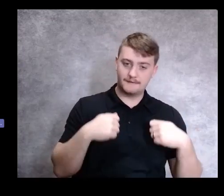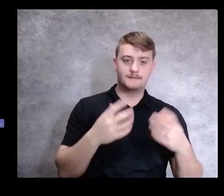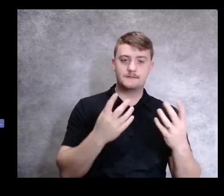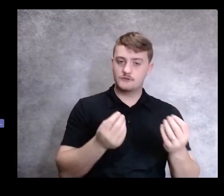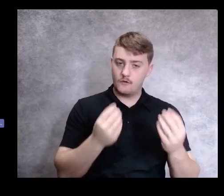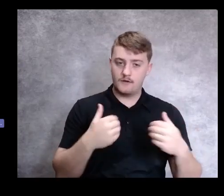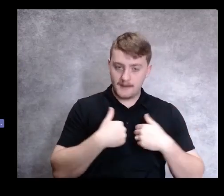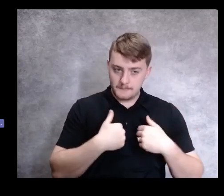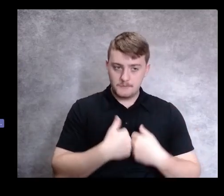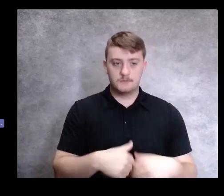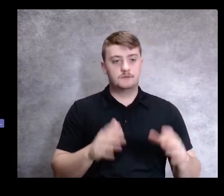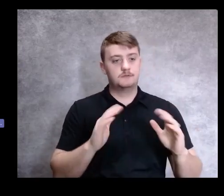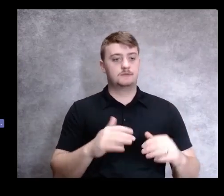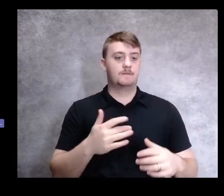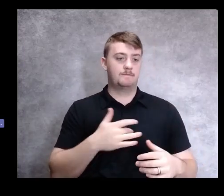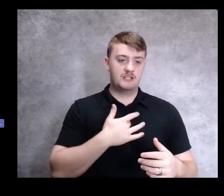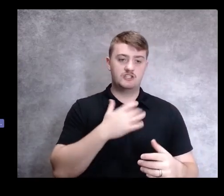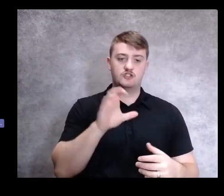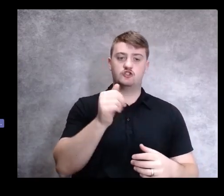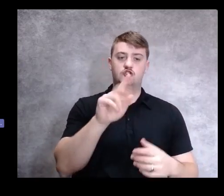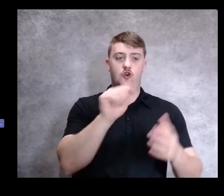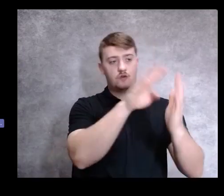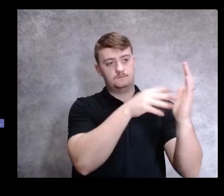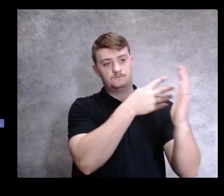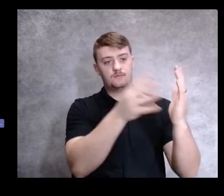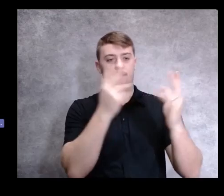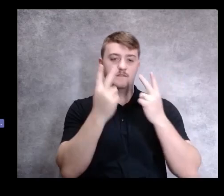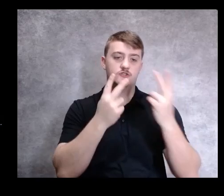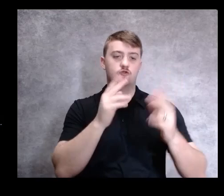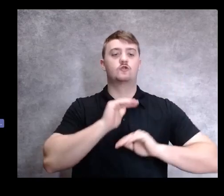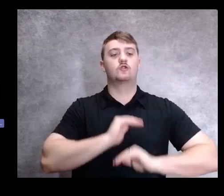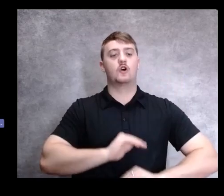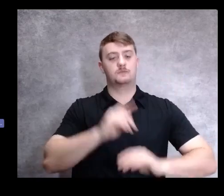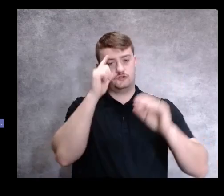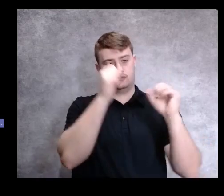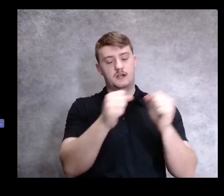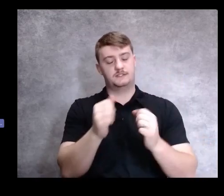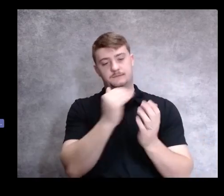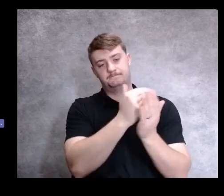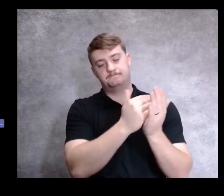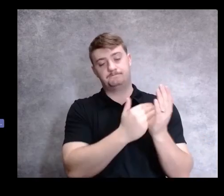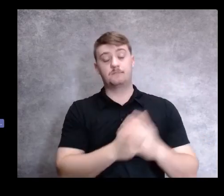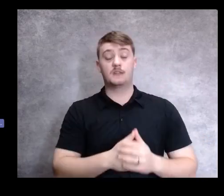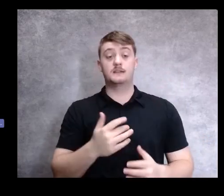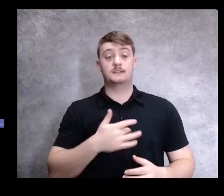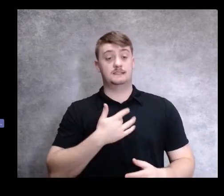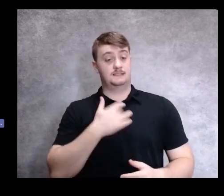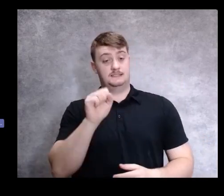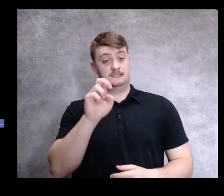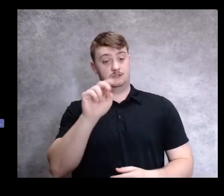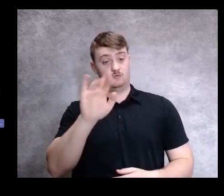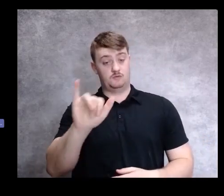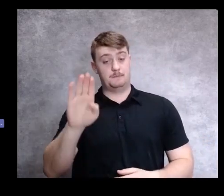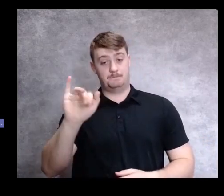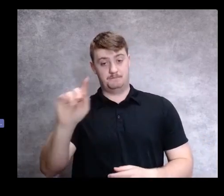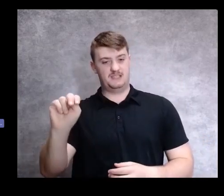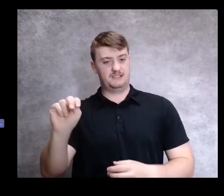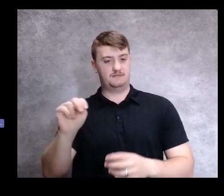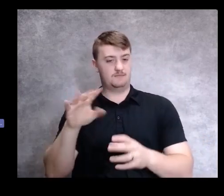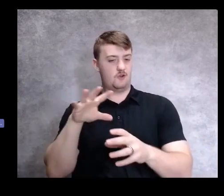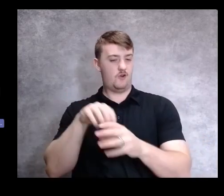animals, feeling charts, and visual calming strategies. While sensory bins are often part of preschool and early